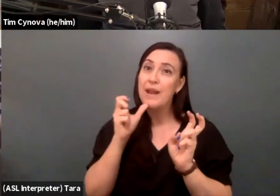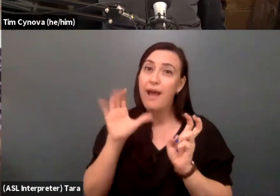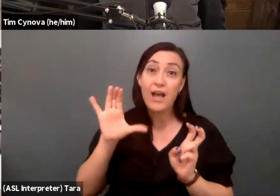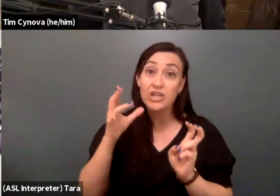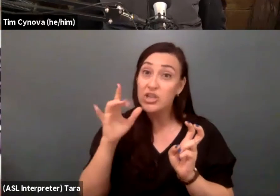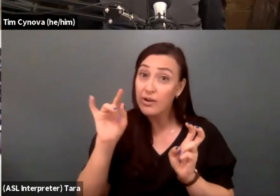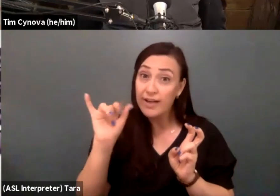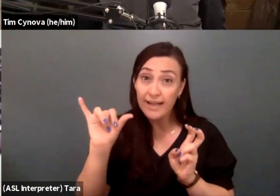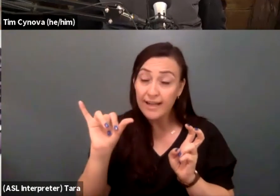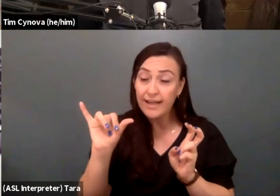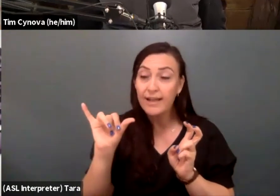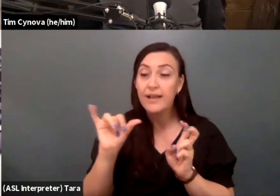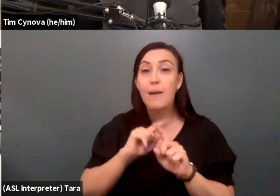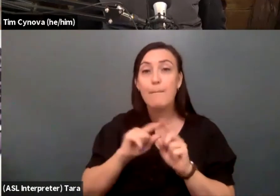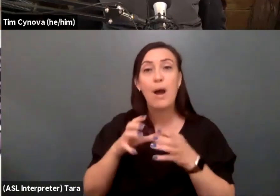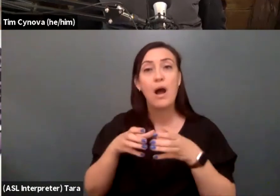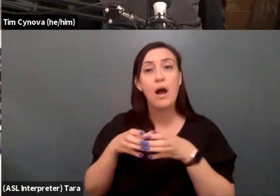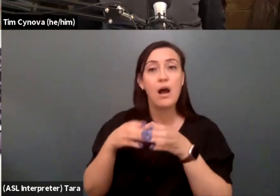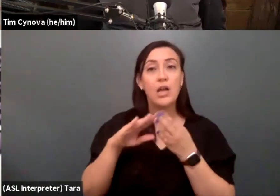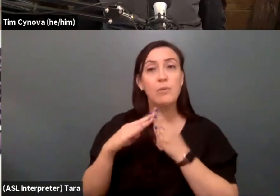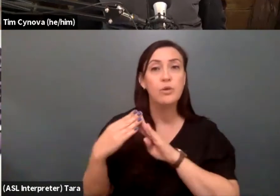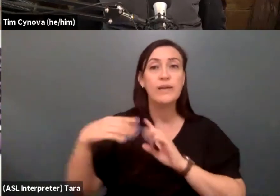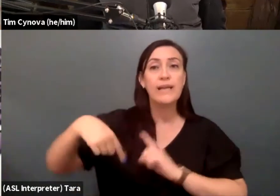charity, but a community